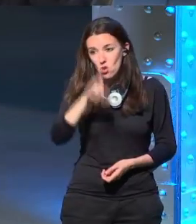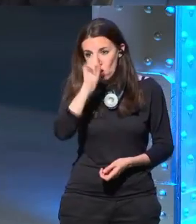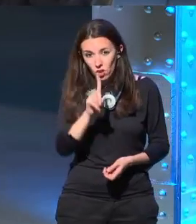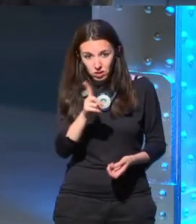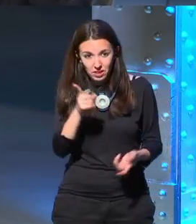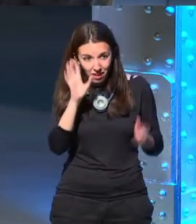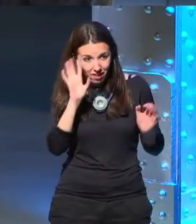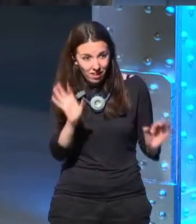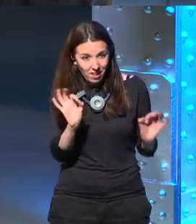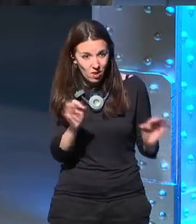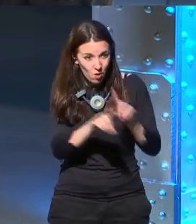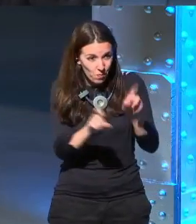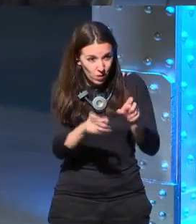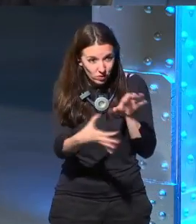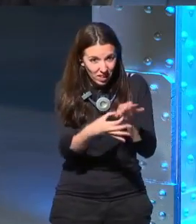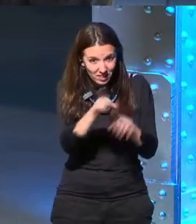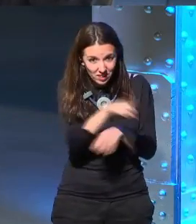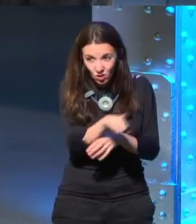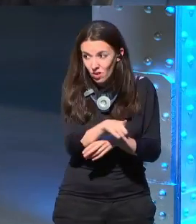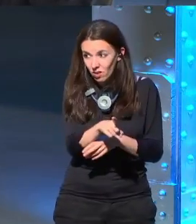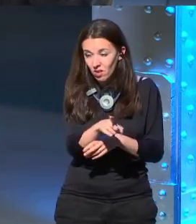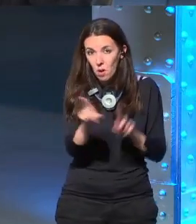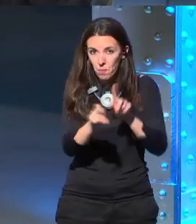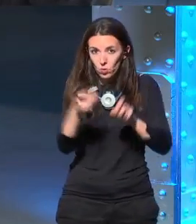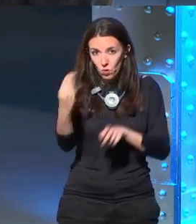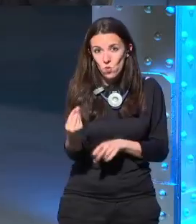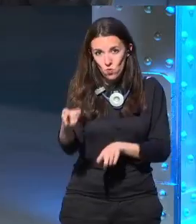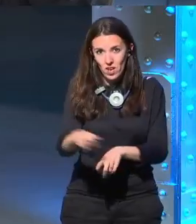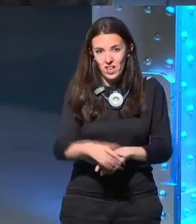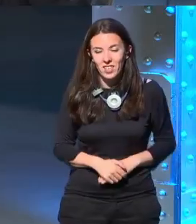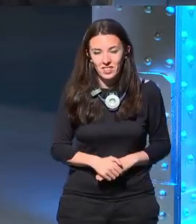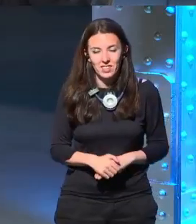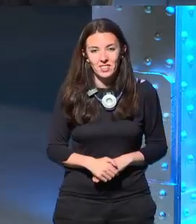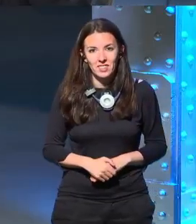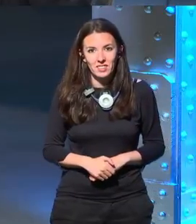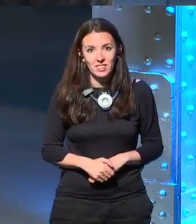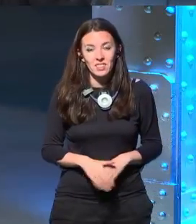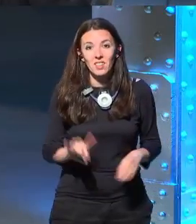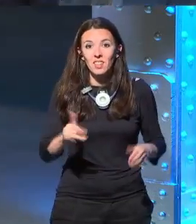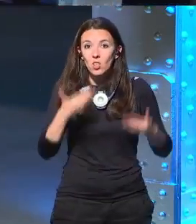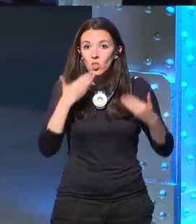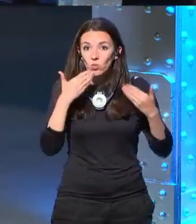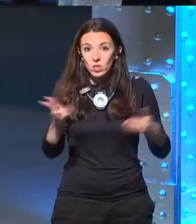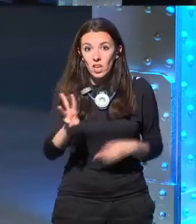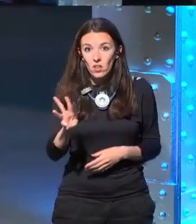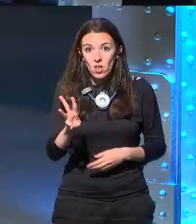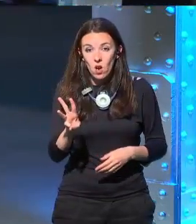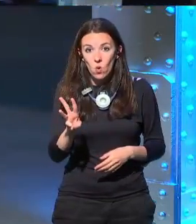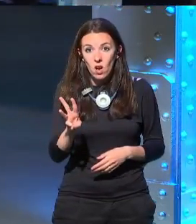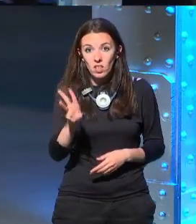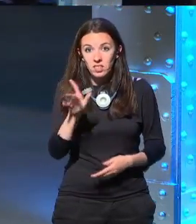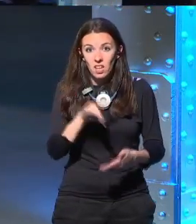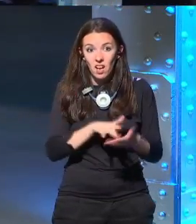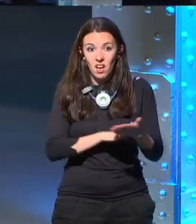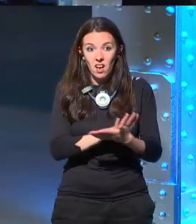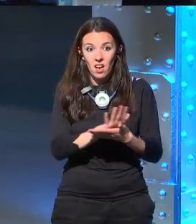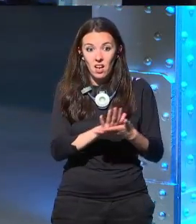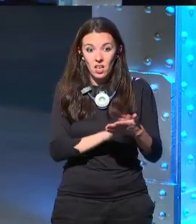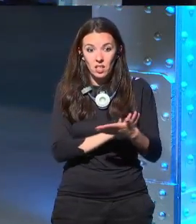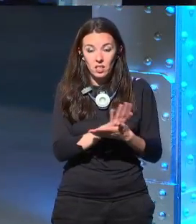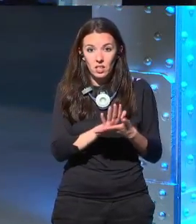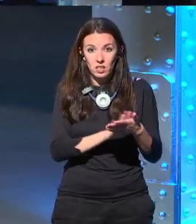Yeah. Thank you. Yes. Muchísimas gracias, Walter. Esta es una conversación que no queremos terminar, y